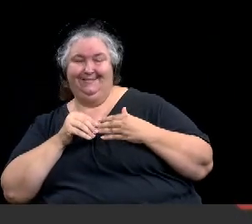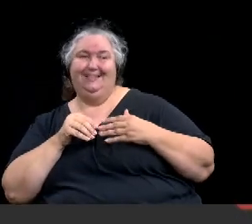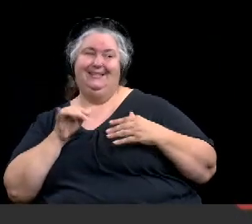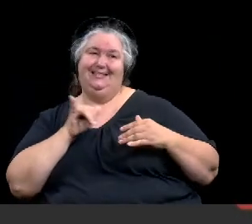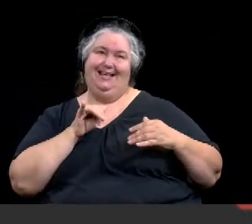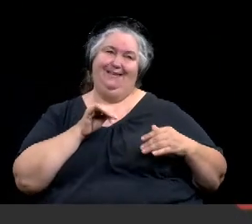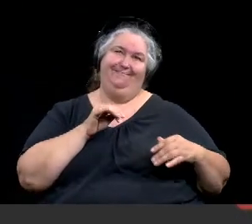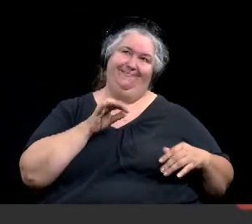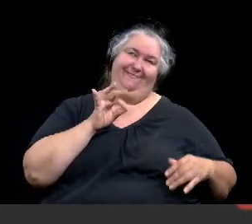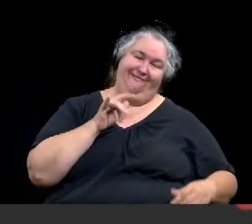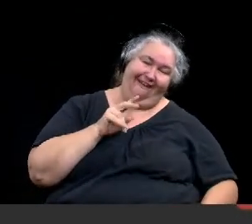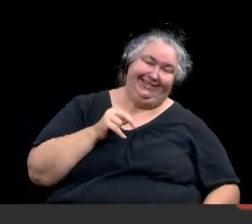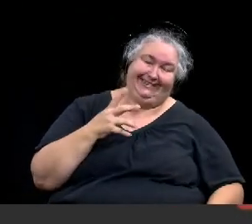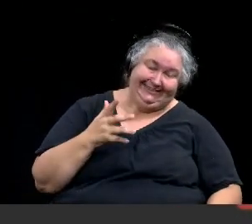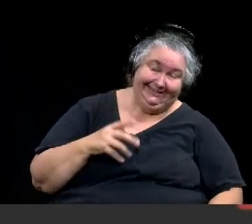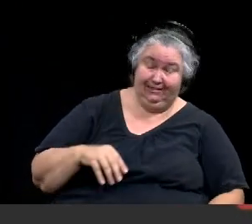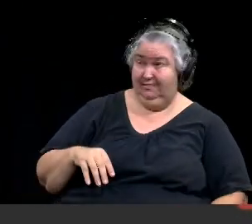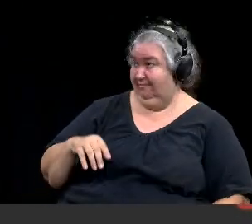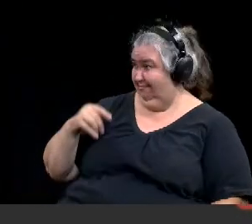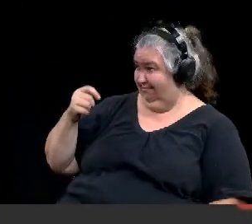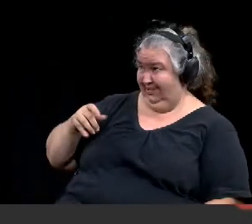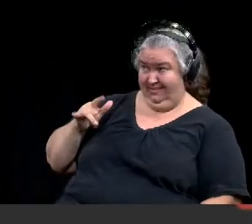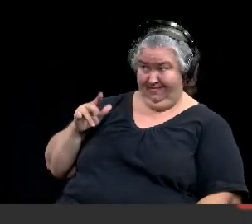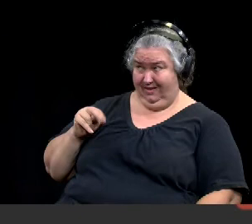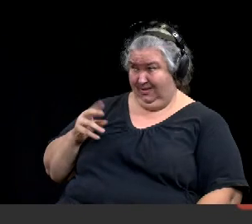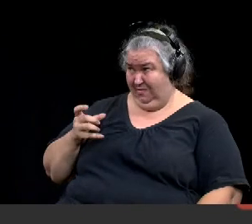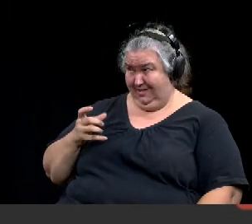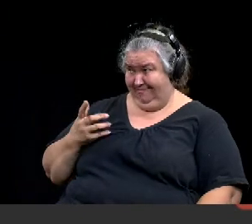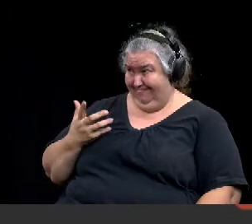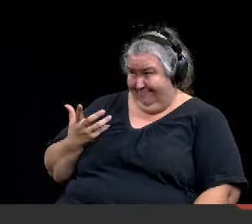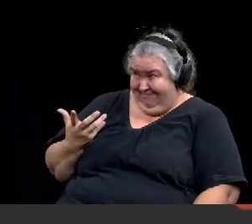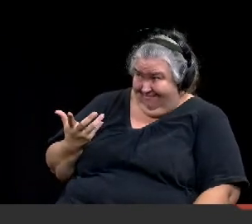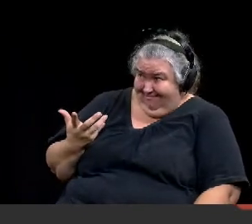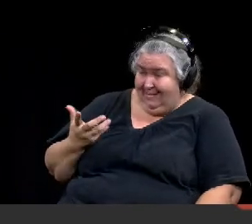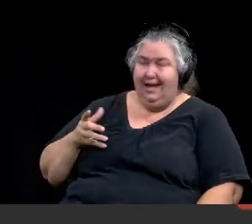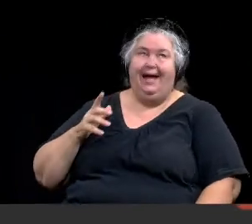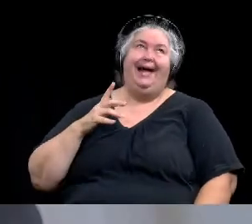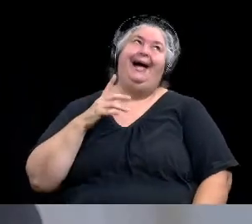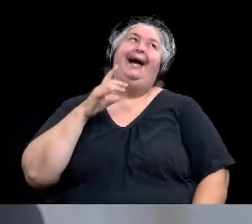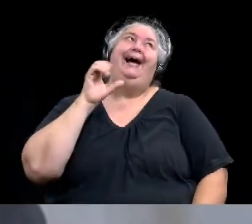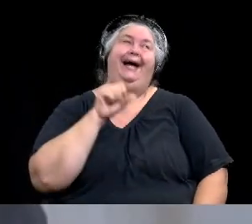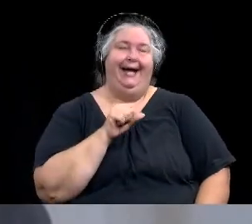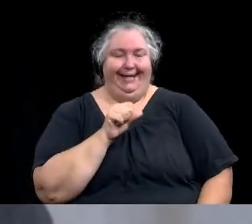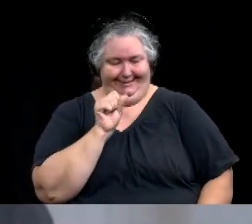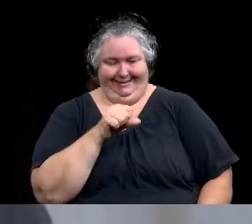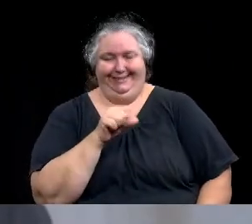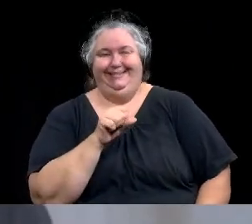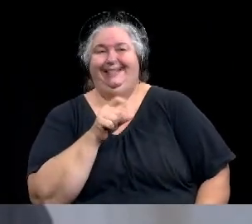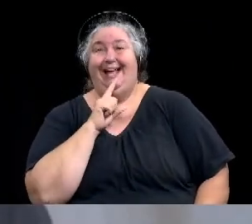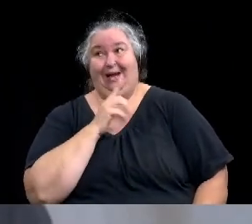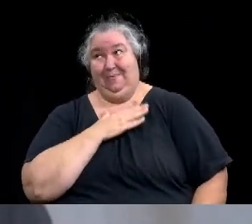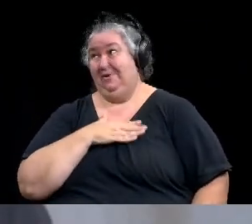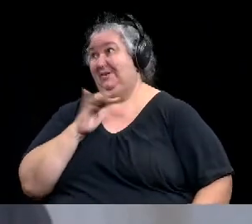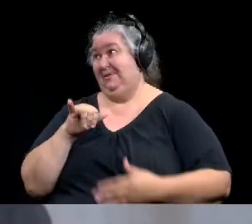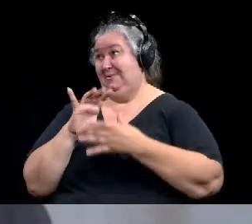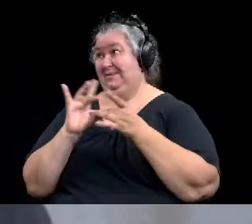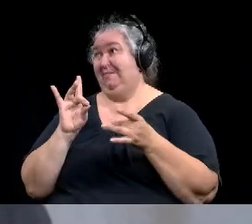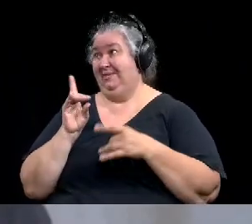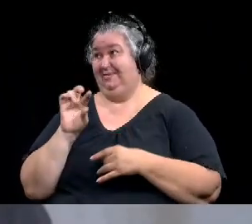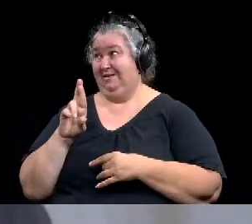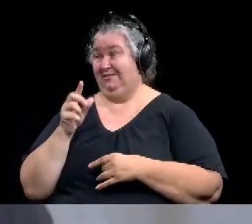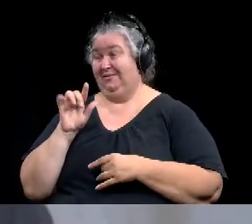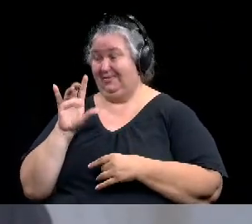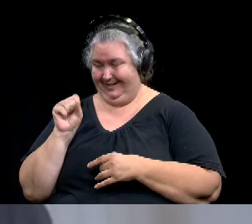Griggs. Judge Felton, you have any closing thoughts on that? Yeah, and I appreciate those comments, Dr.